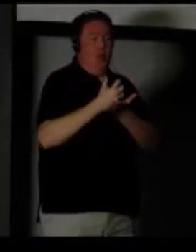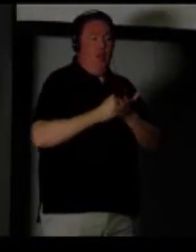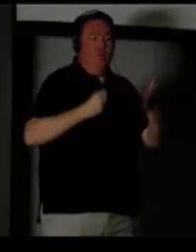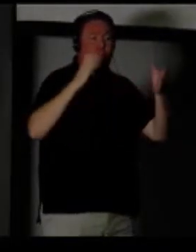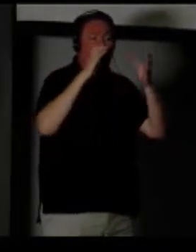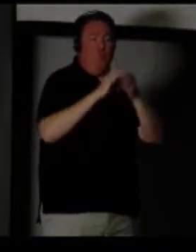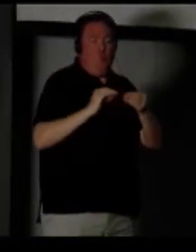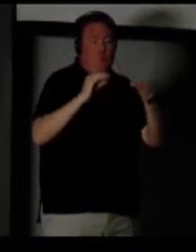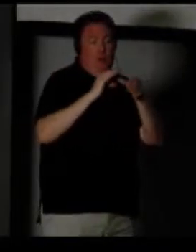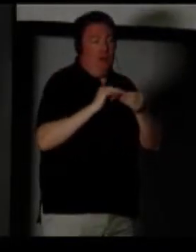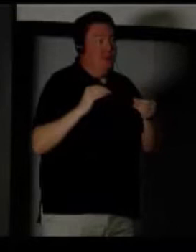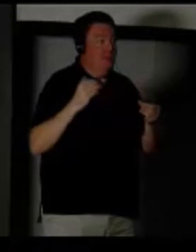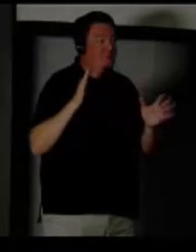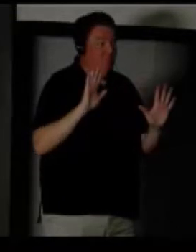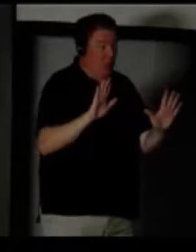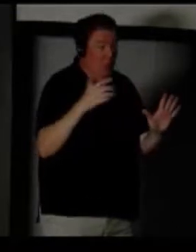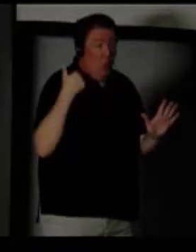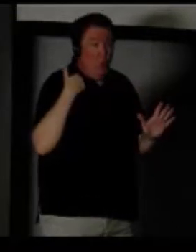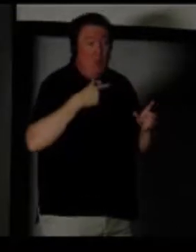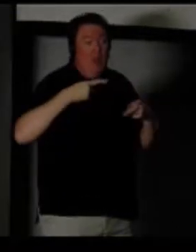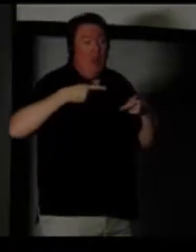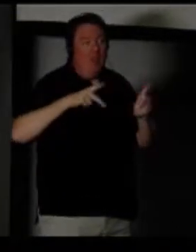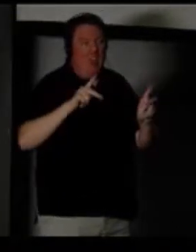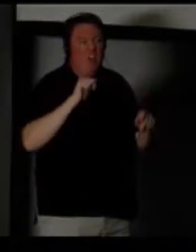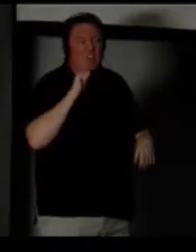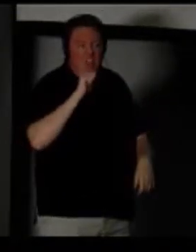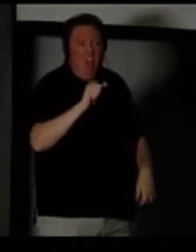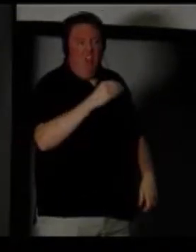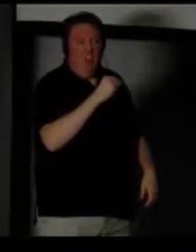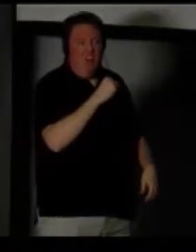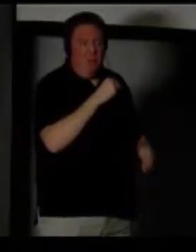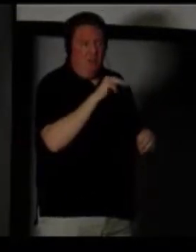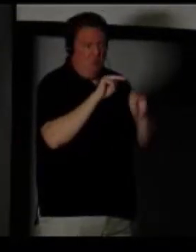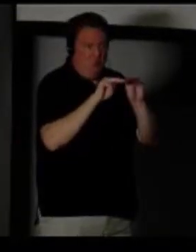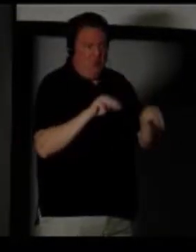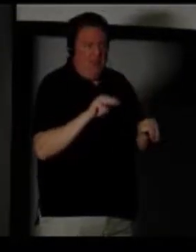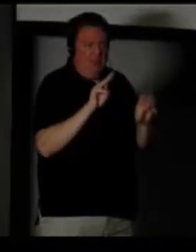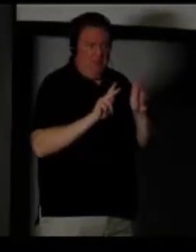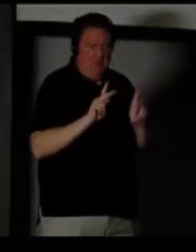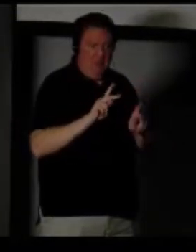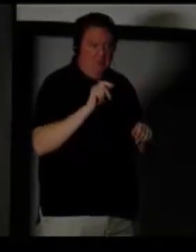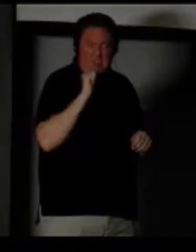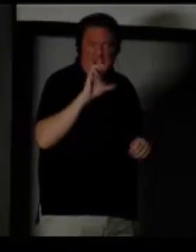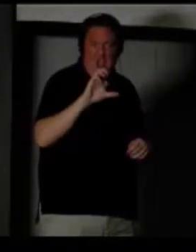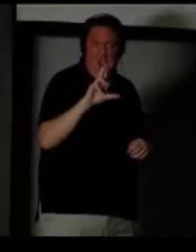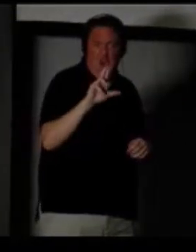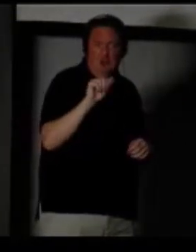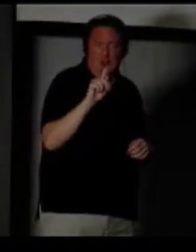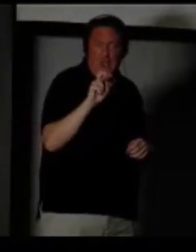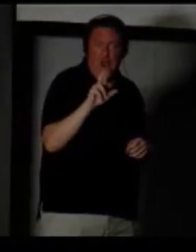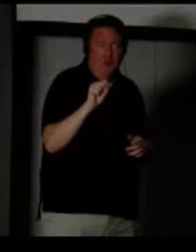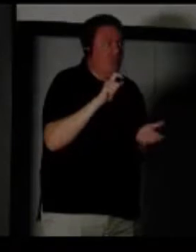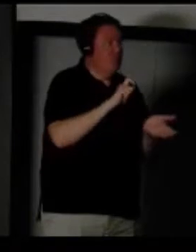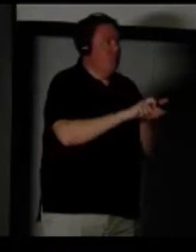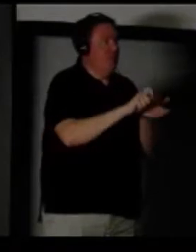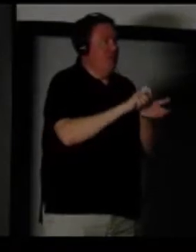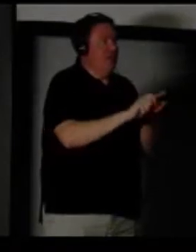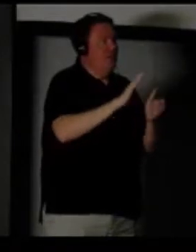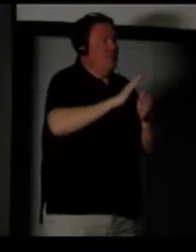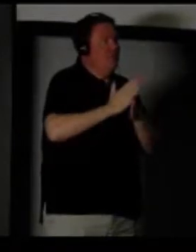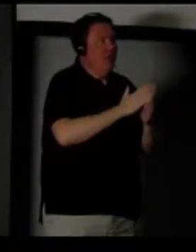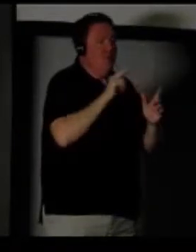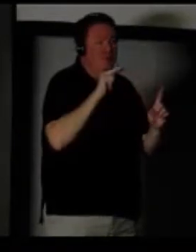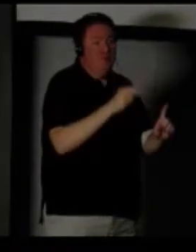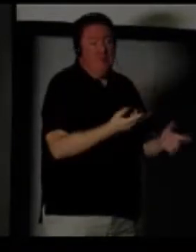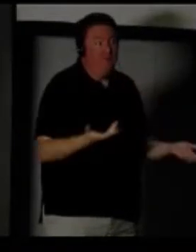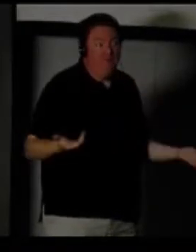something radical. We allowed non-curators to write about our collection and share their ideas and perspectives online. We